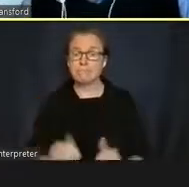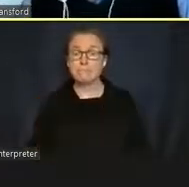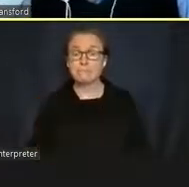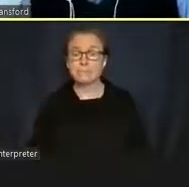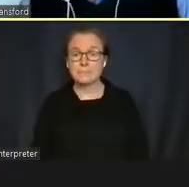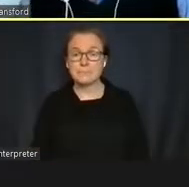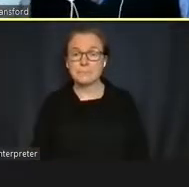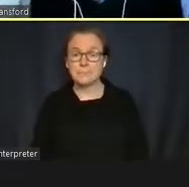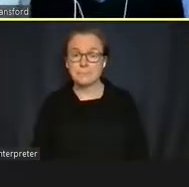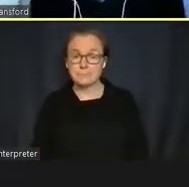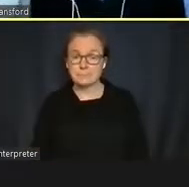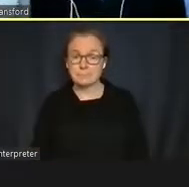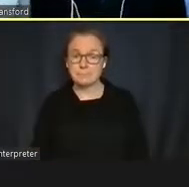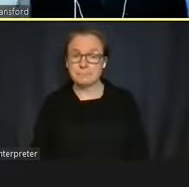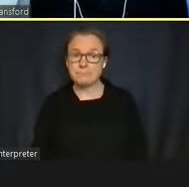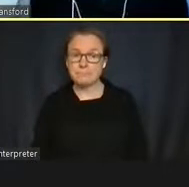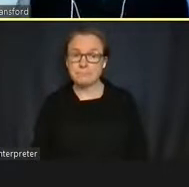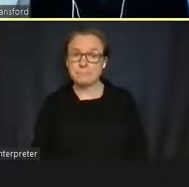This is our